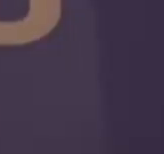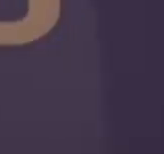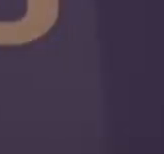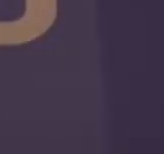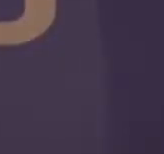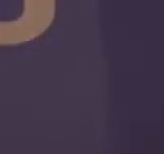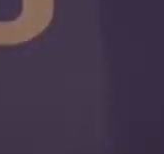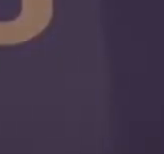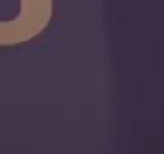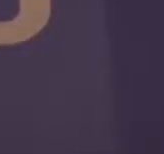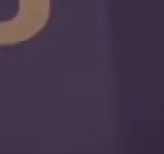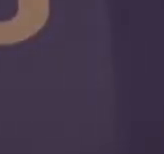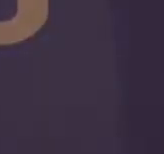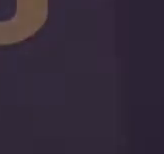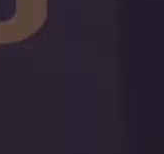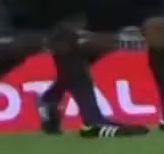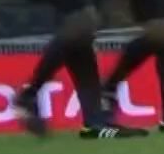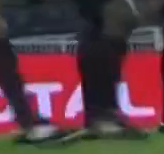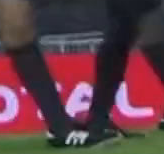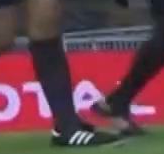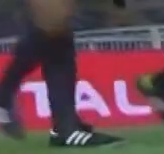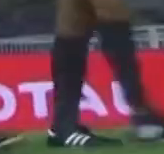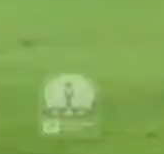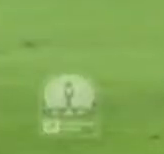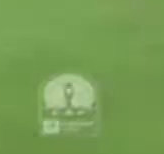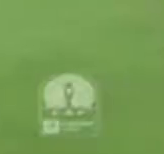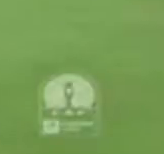city of sin.